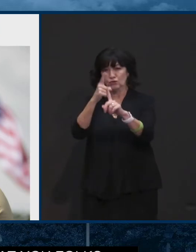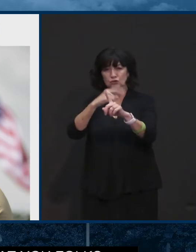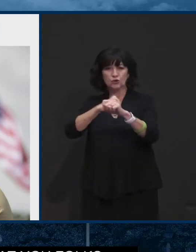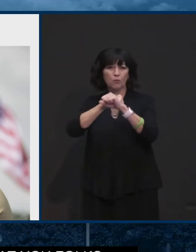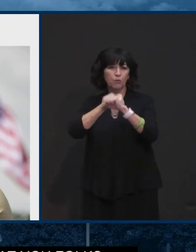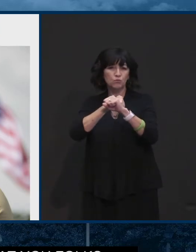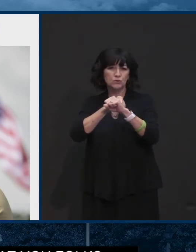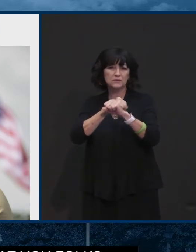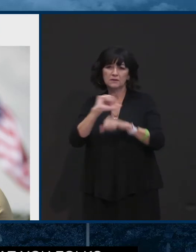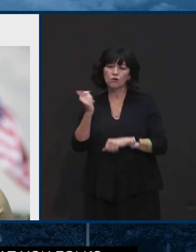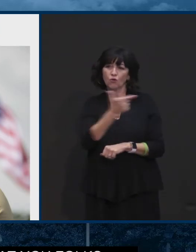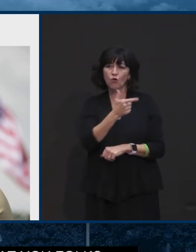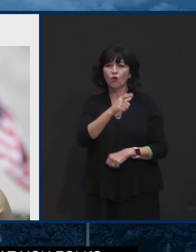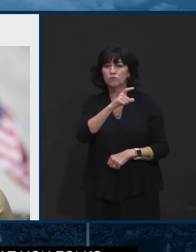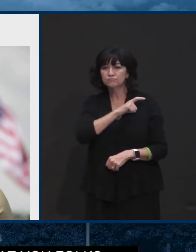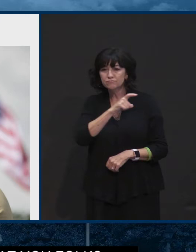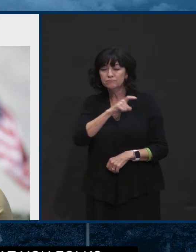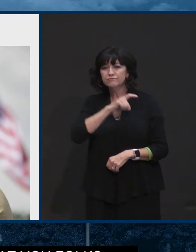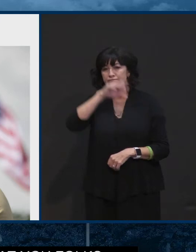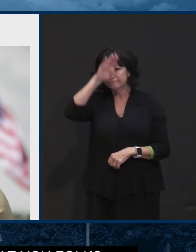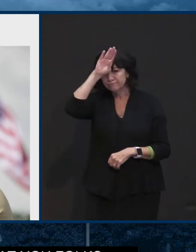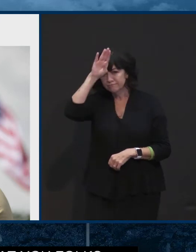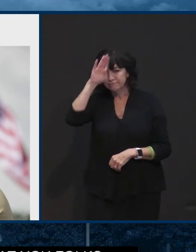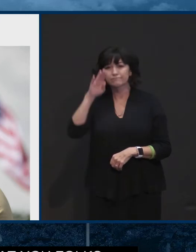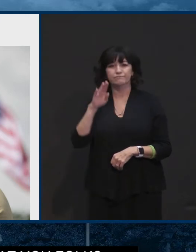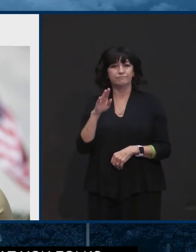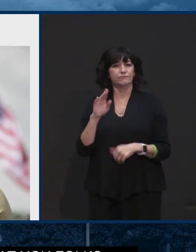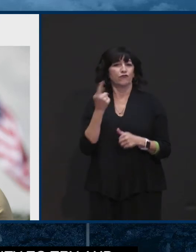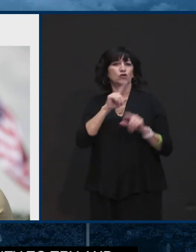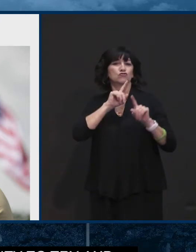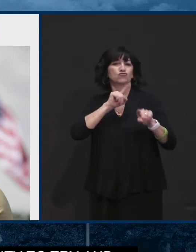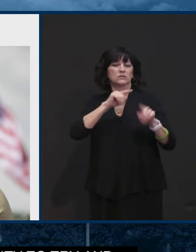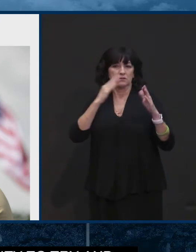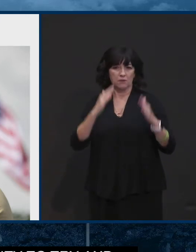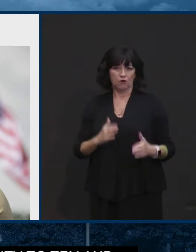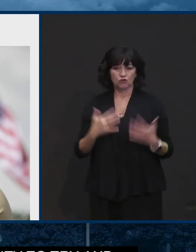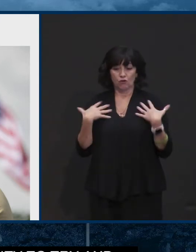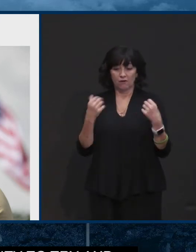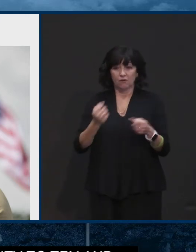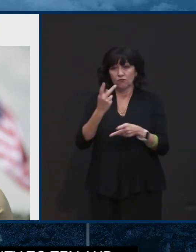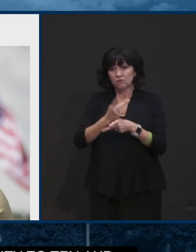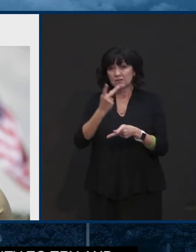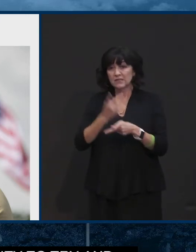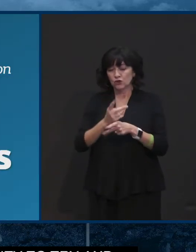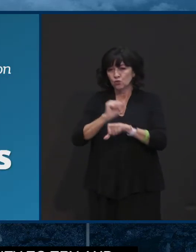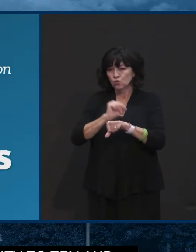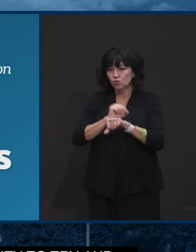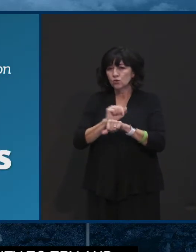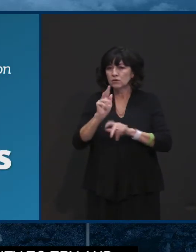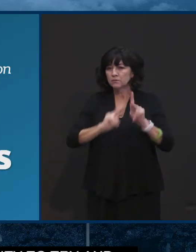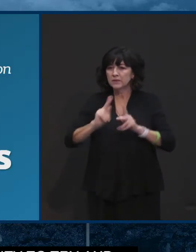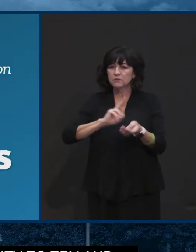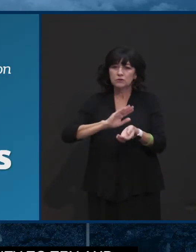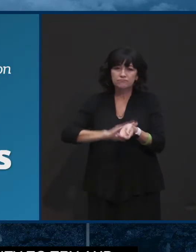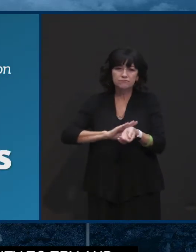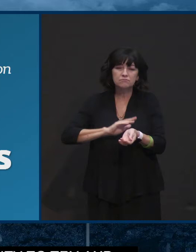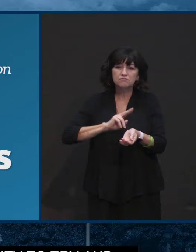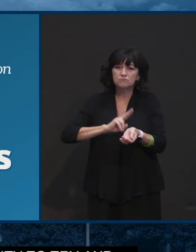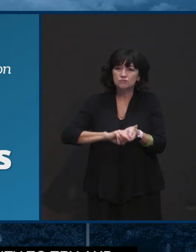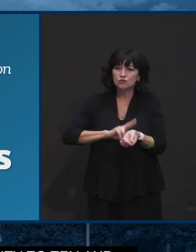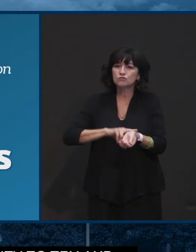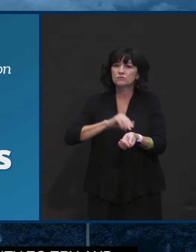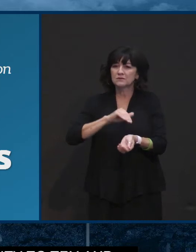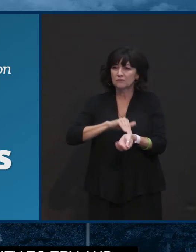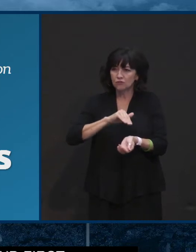those law enforcement officers and first responders and healthcare workers as we've done. Again, today is General Election